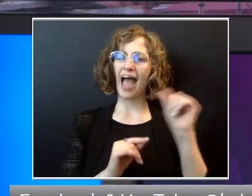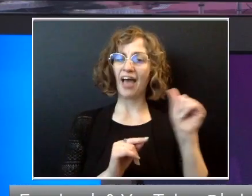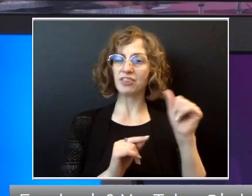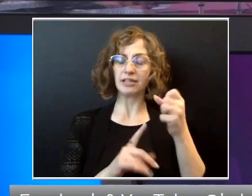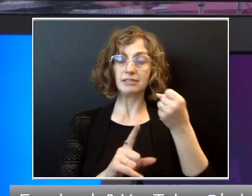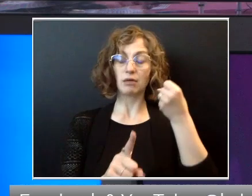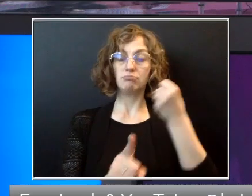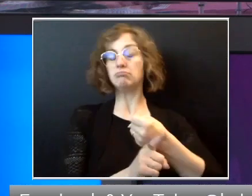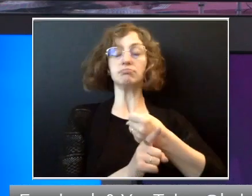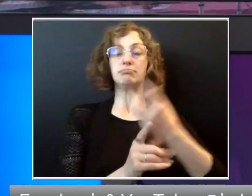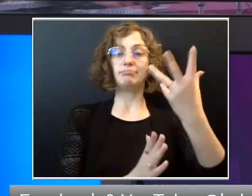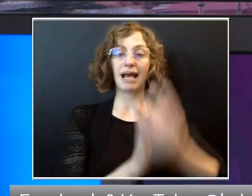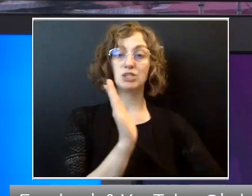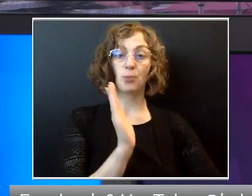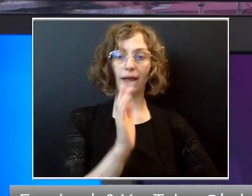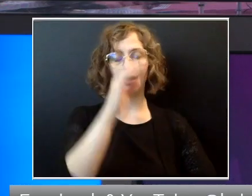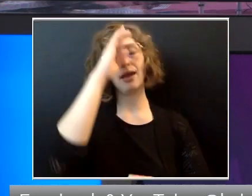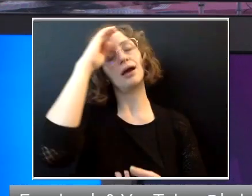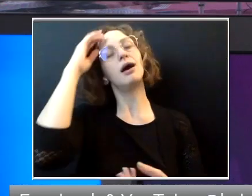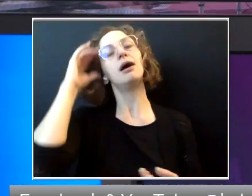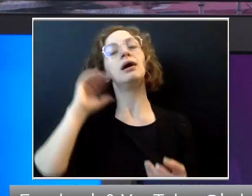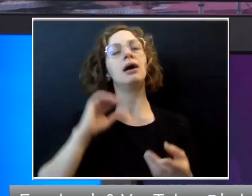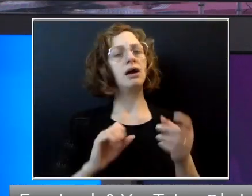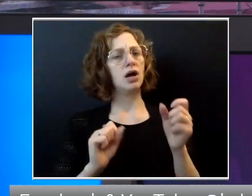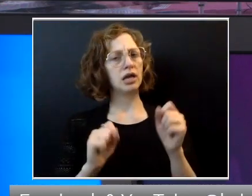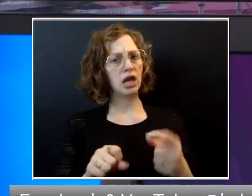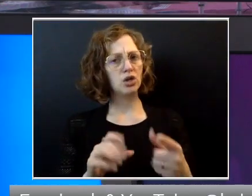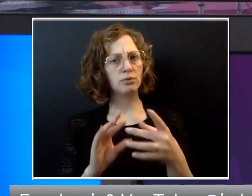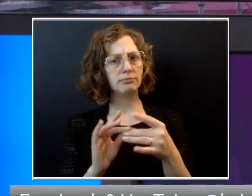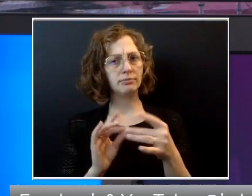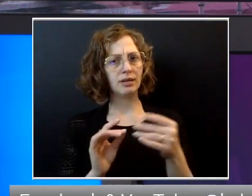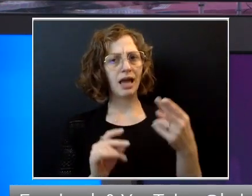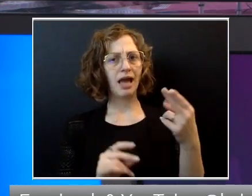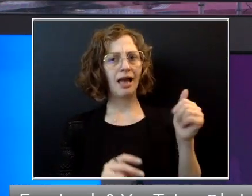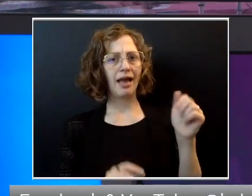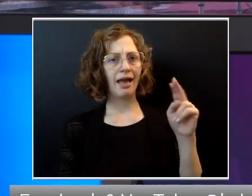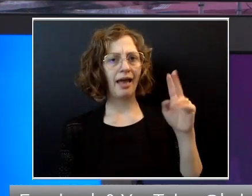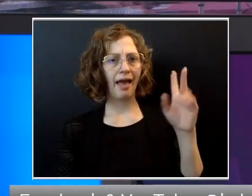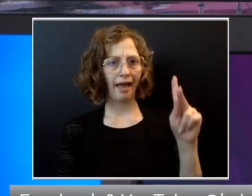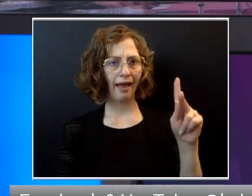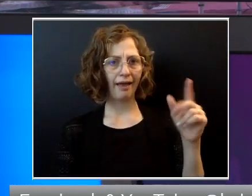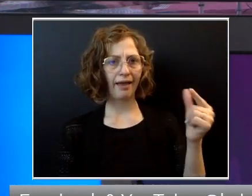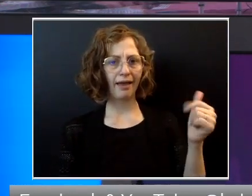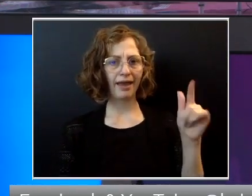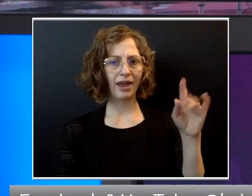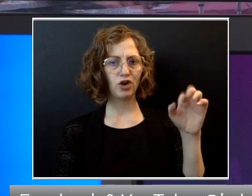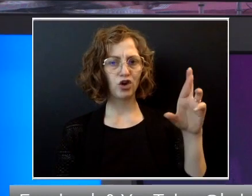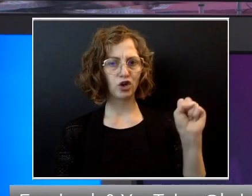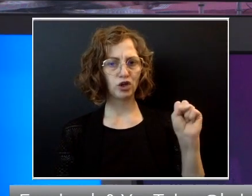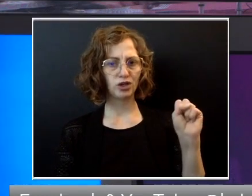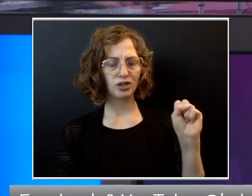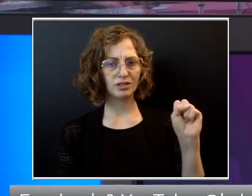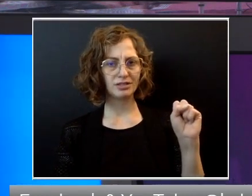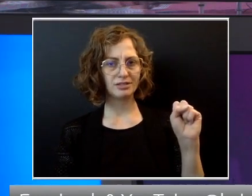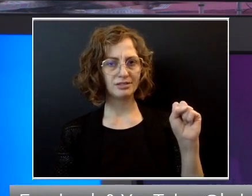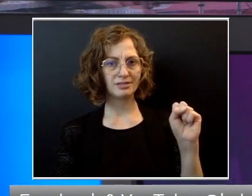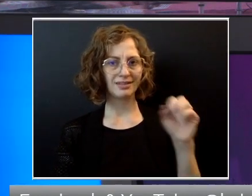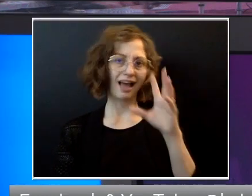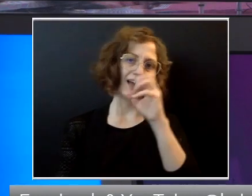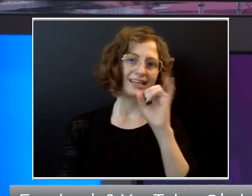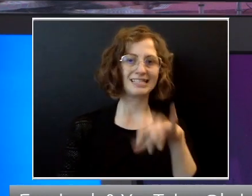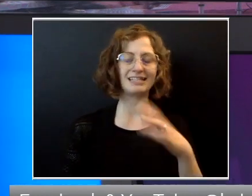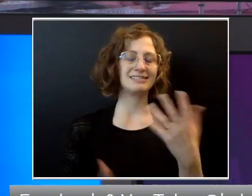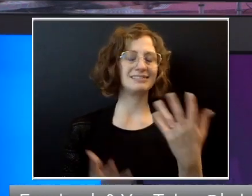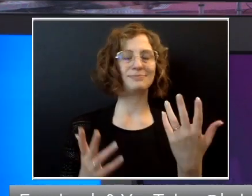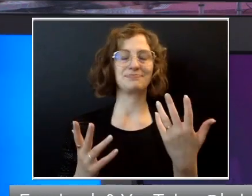you speak to the case of Hank Gaithers? Is that, I guess that's a somewhat, we talk about, they get a lot